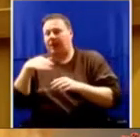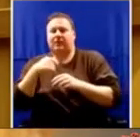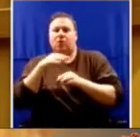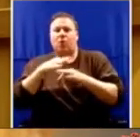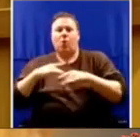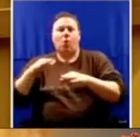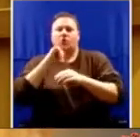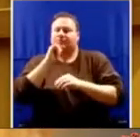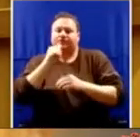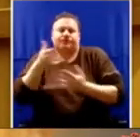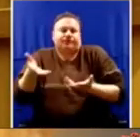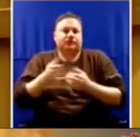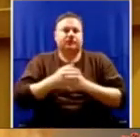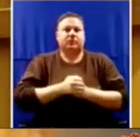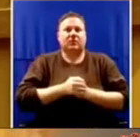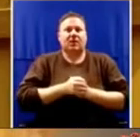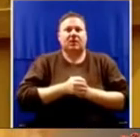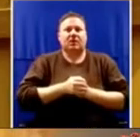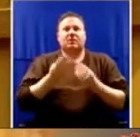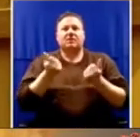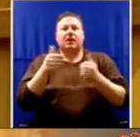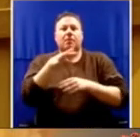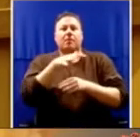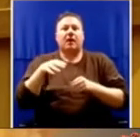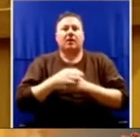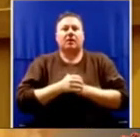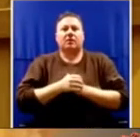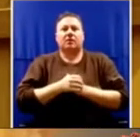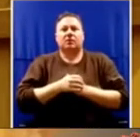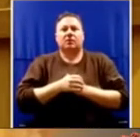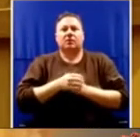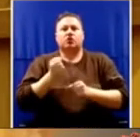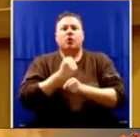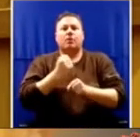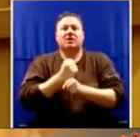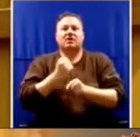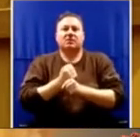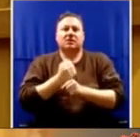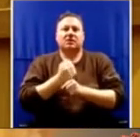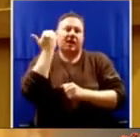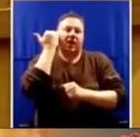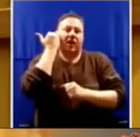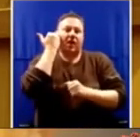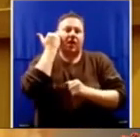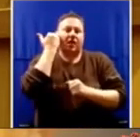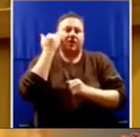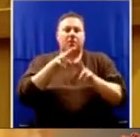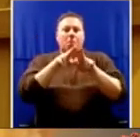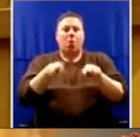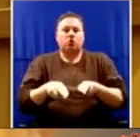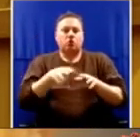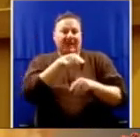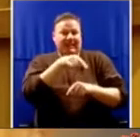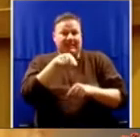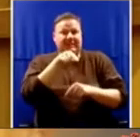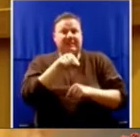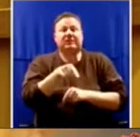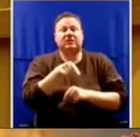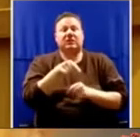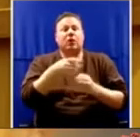for days, as happened in a Germiston government mortuary this past week. Bereaved families are